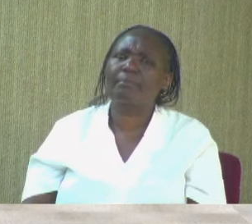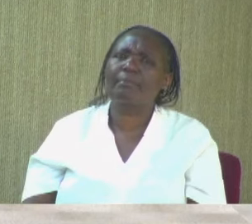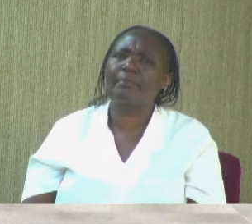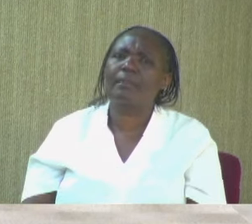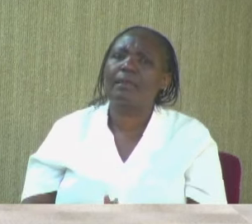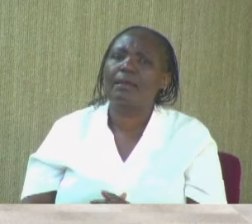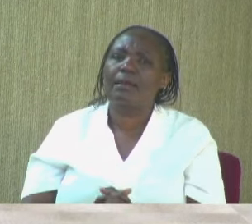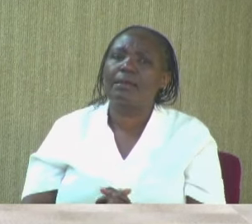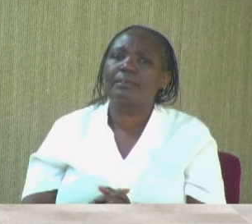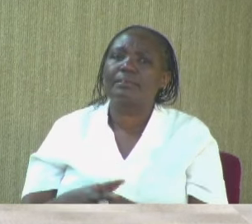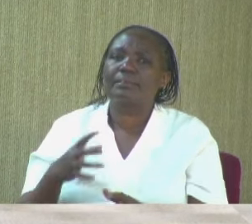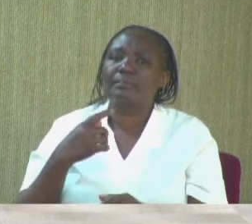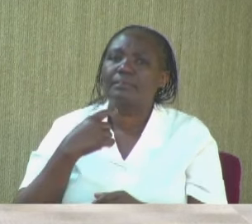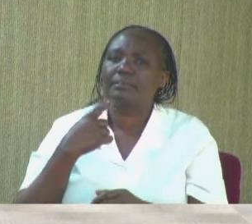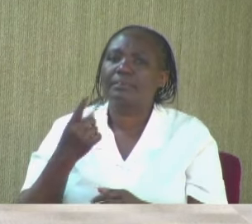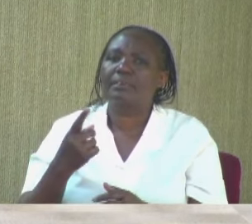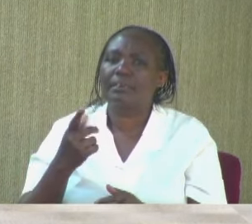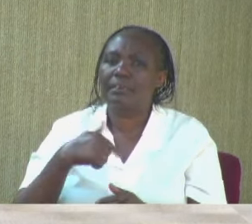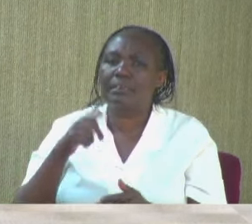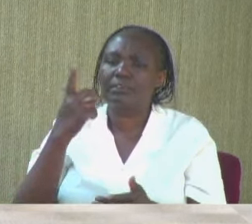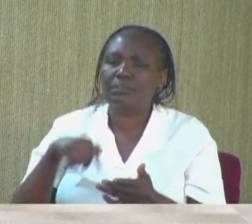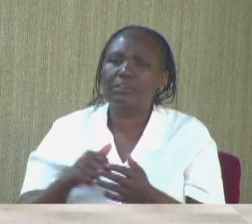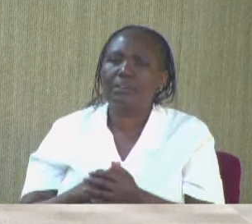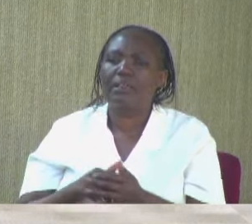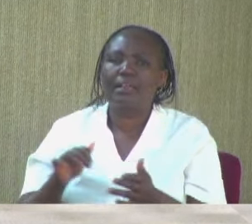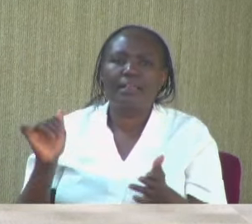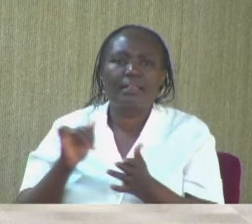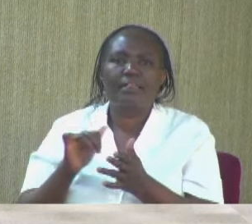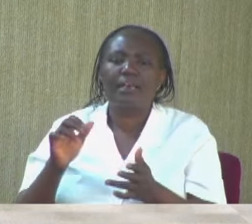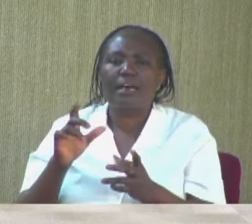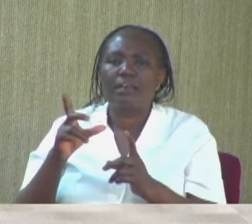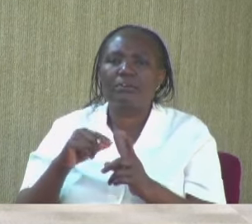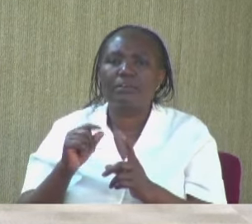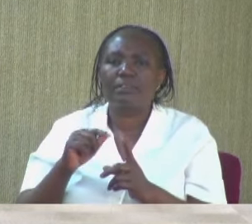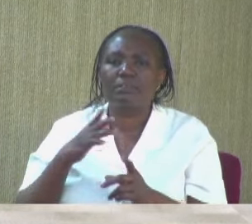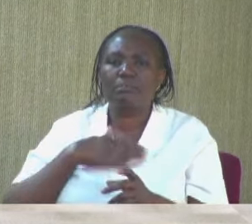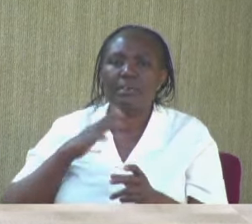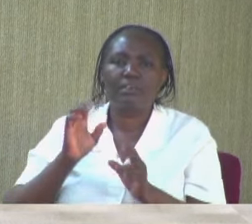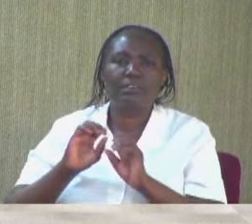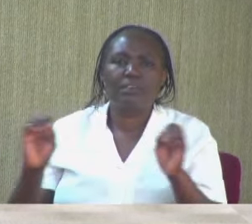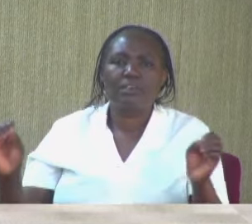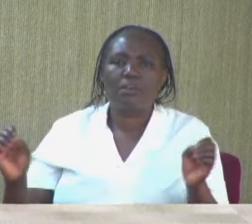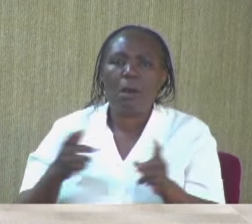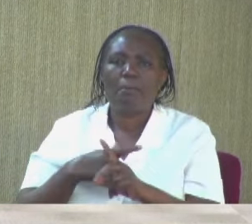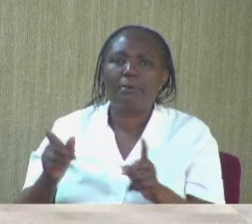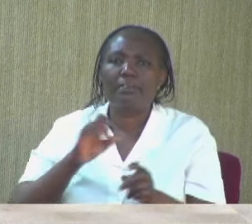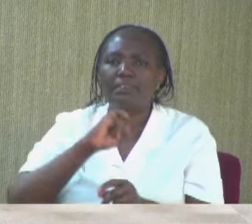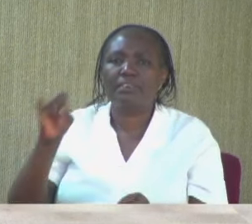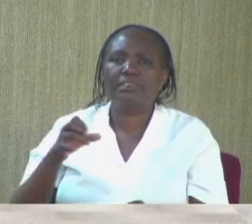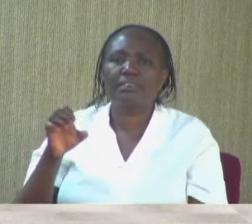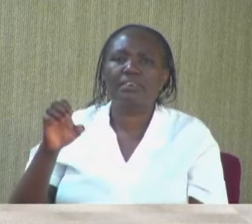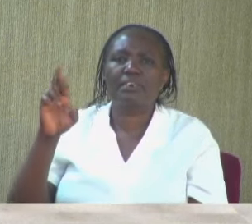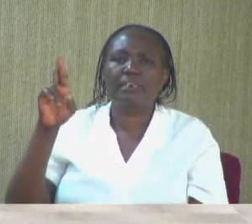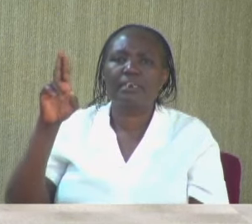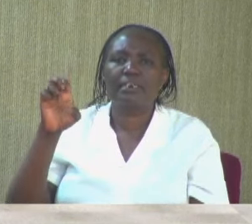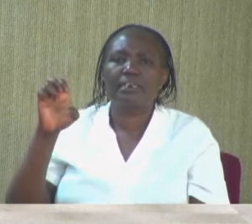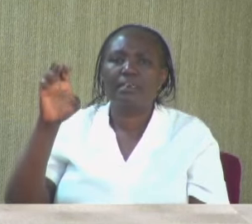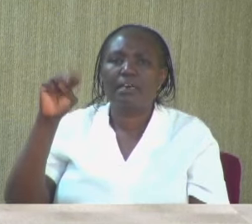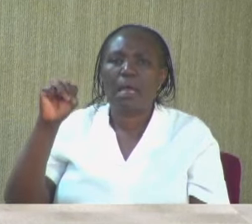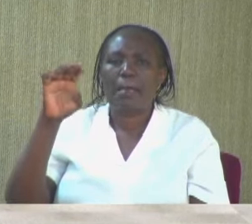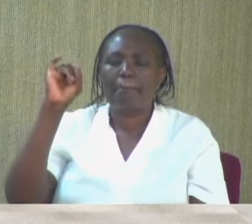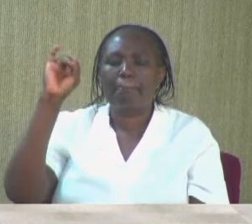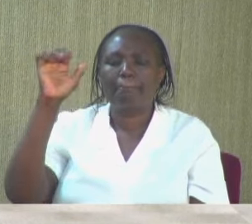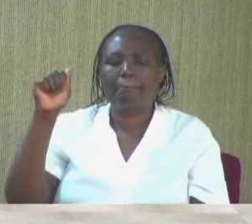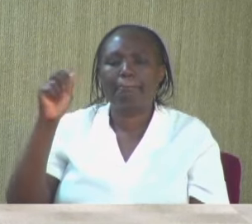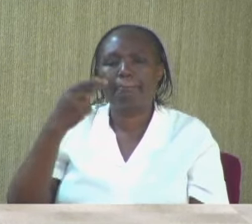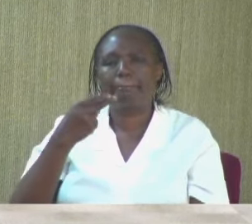He's telling us, those are not my words. Who made those statements? Jeremiah did. And so Matthew seems